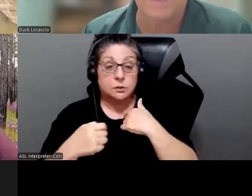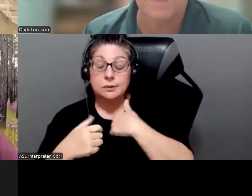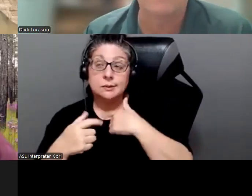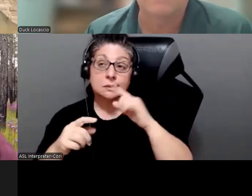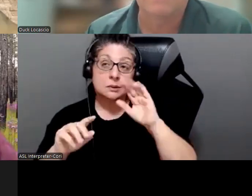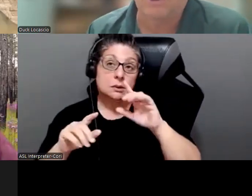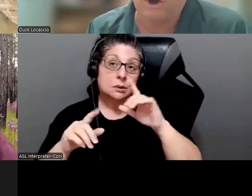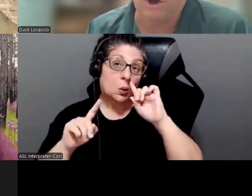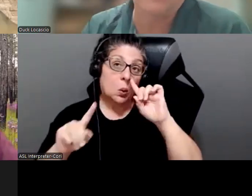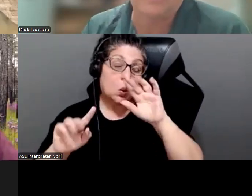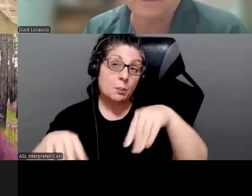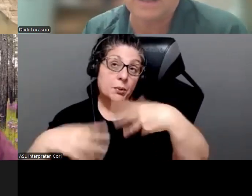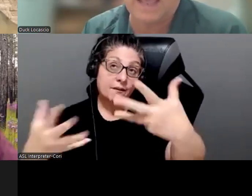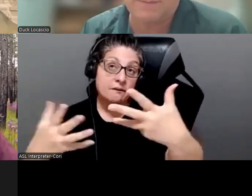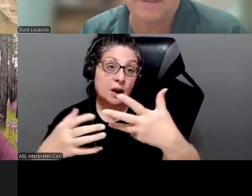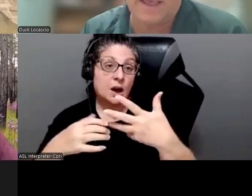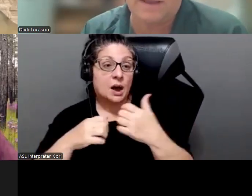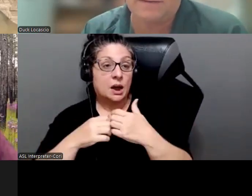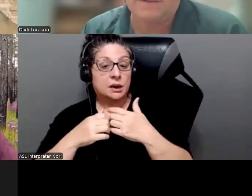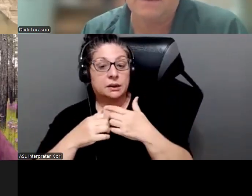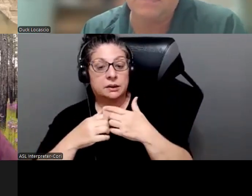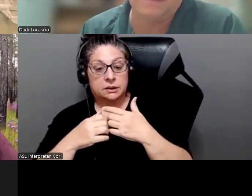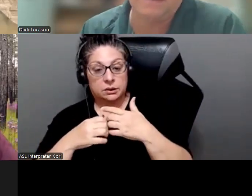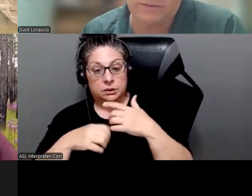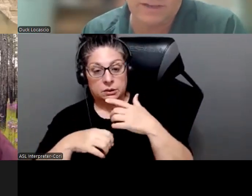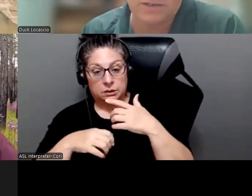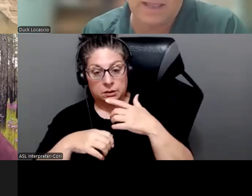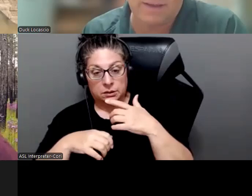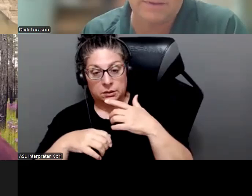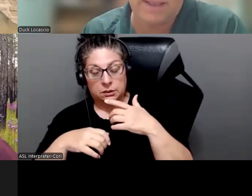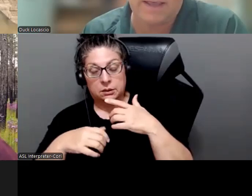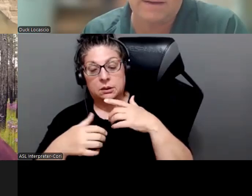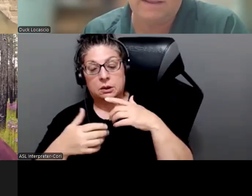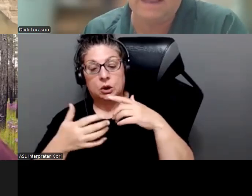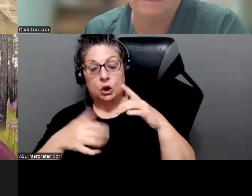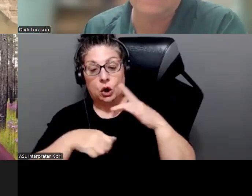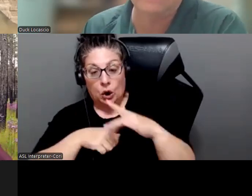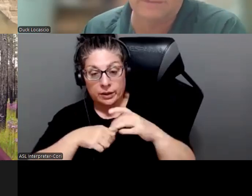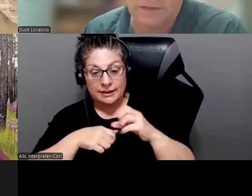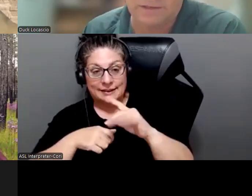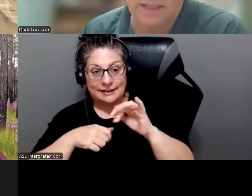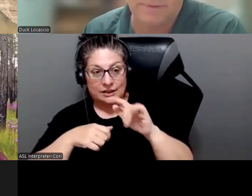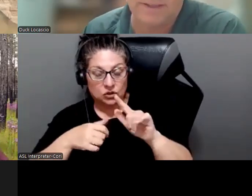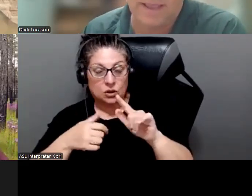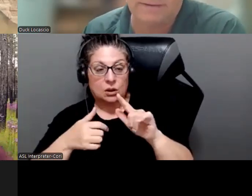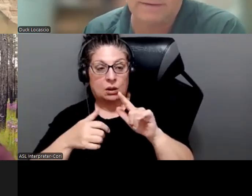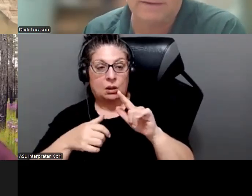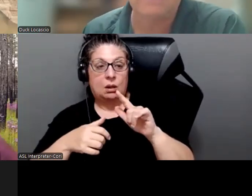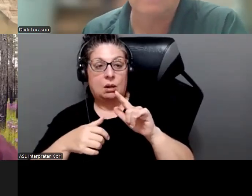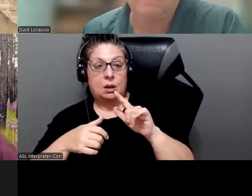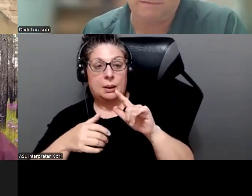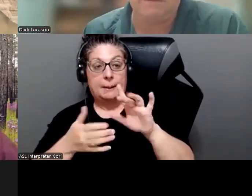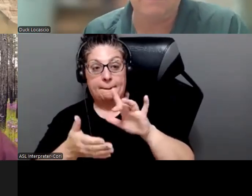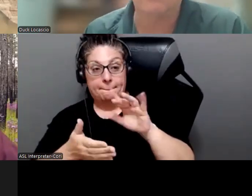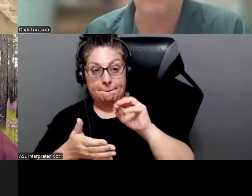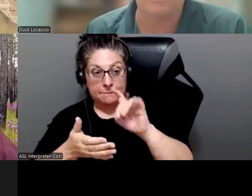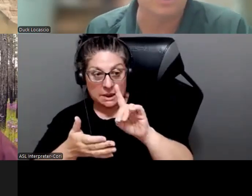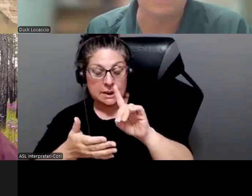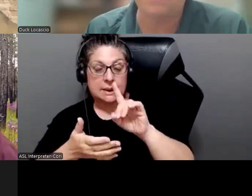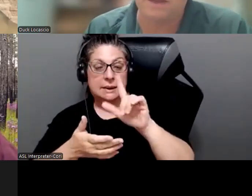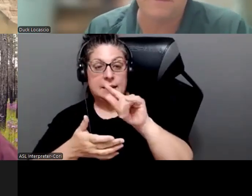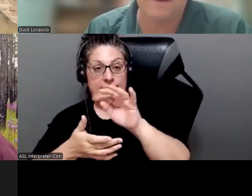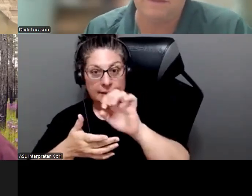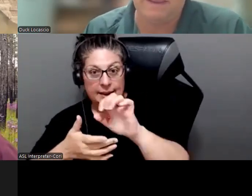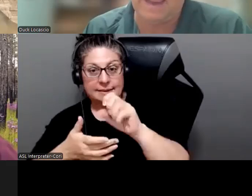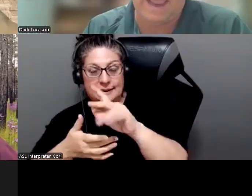to provide early successional habitat, mid successional habitat, and late successional habitat. Or you